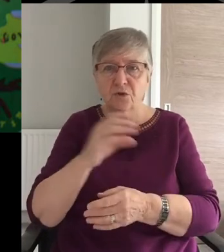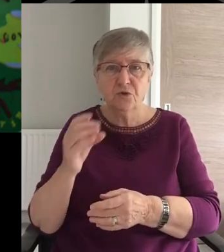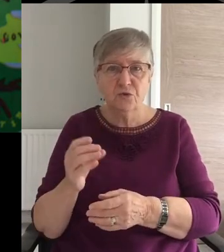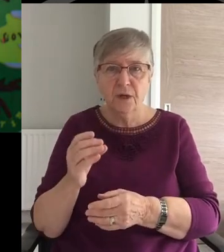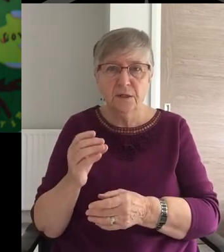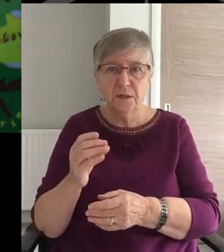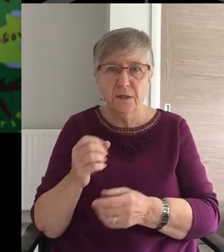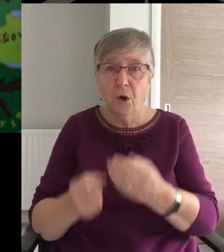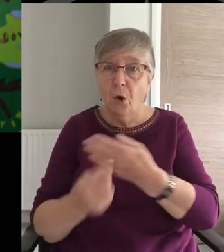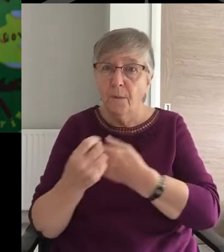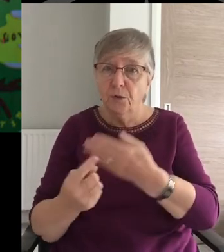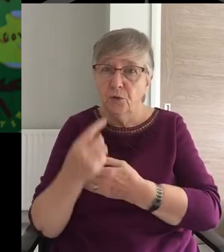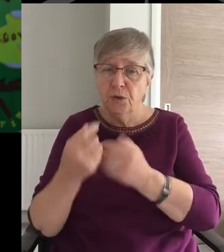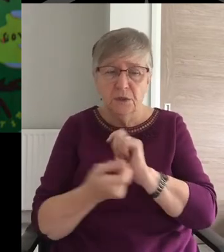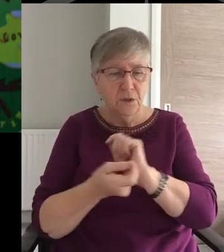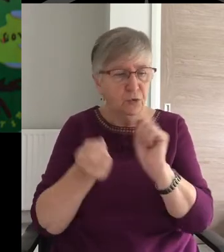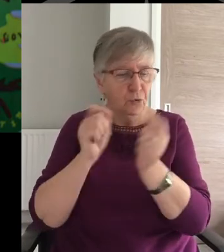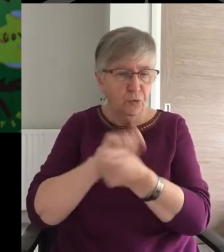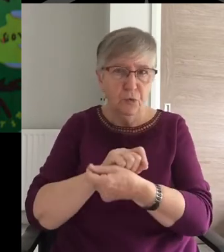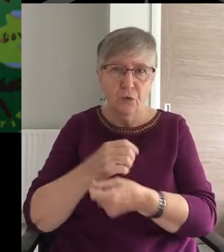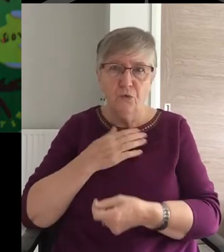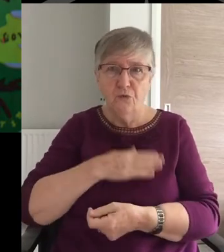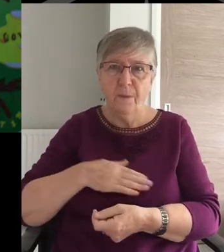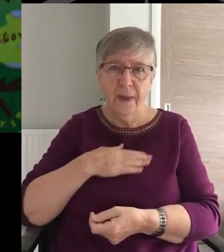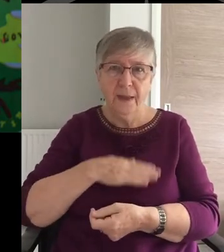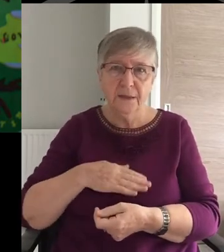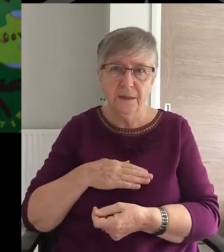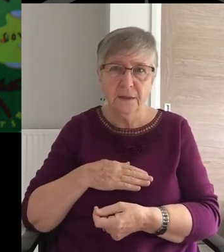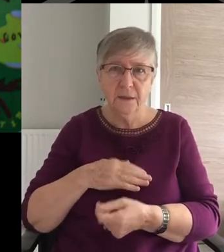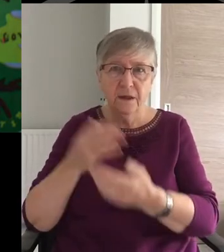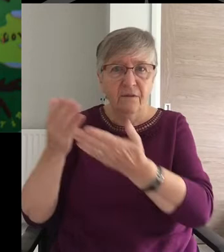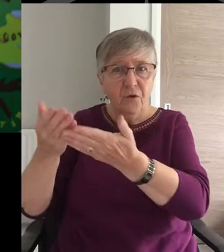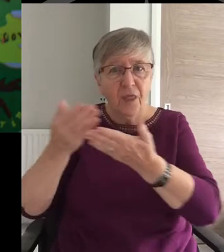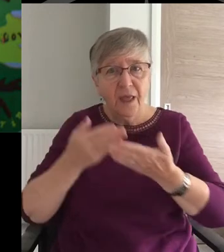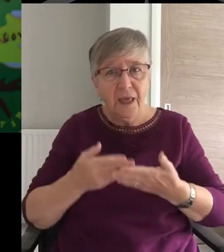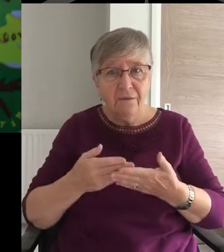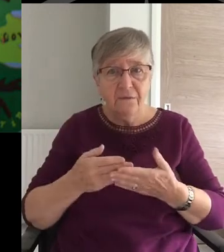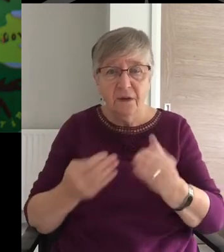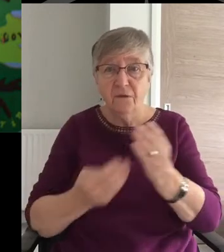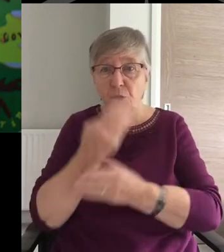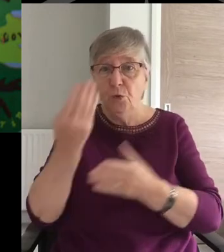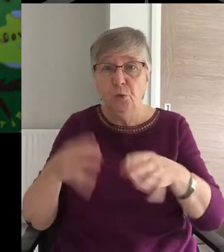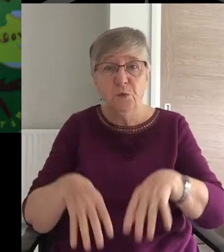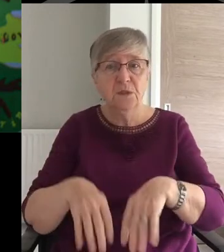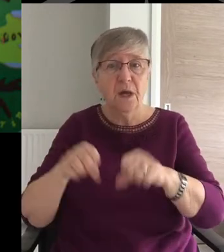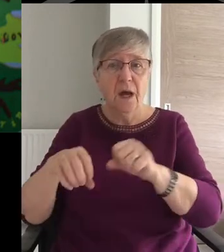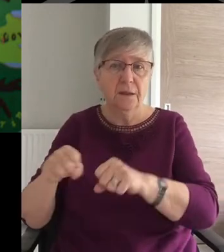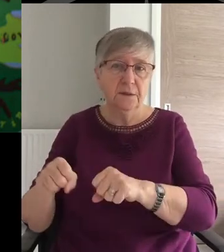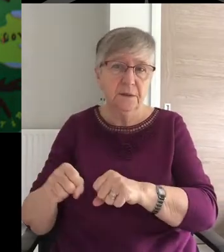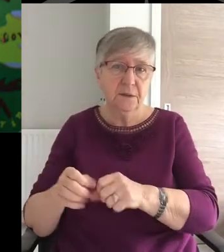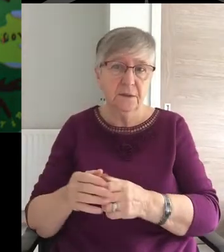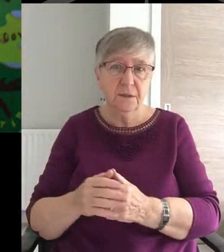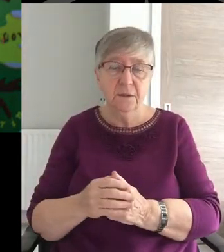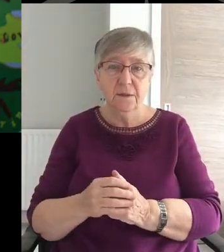for opportunities to repent, for the gift of new beginnings.